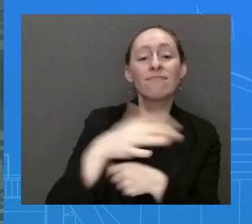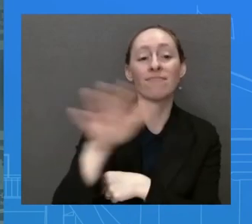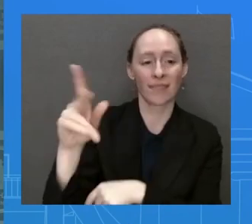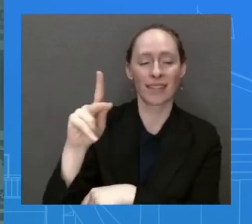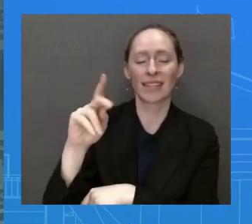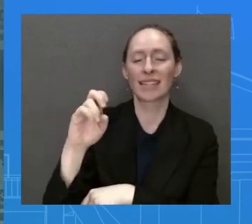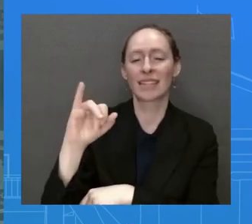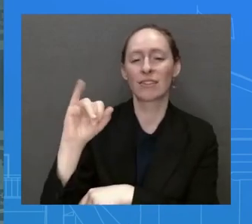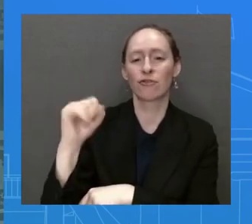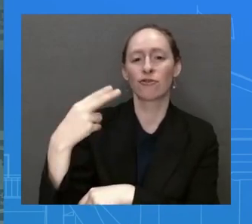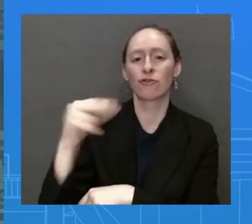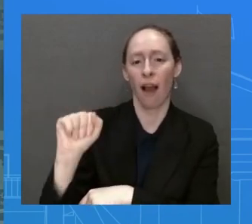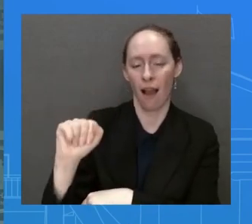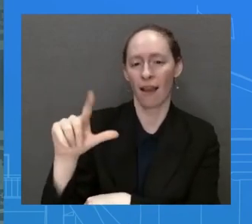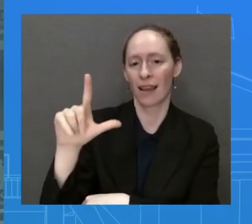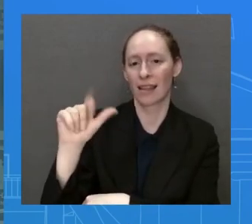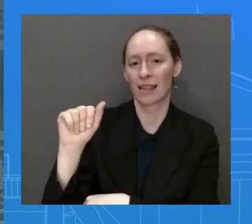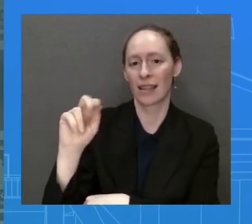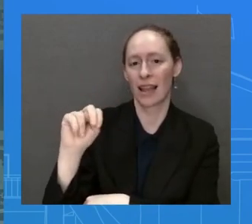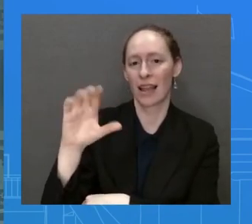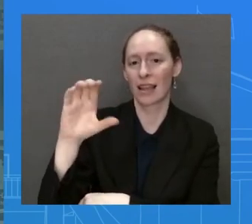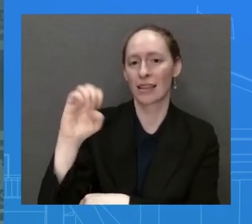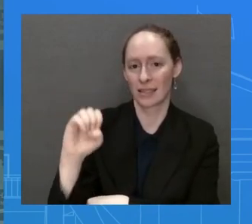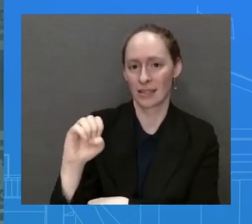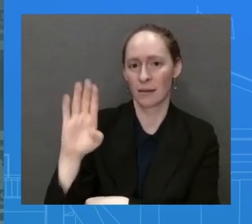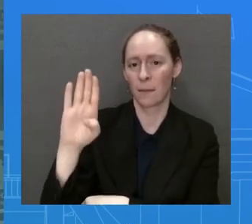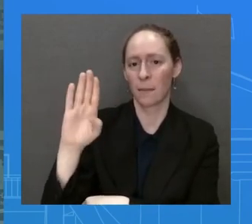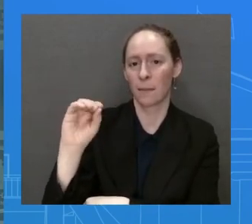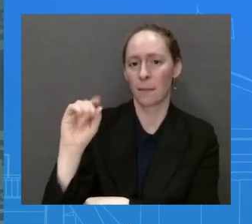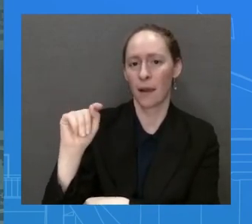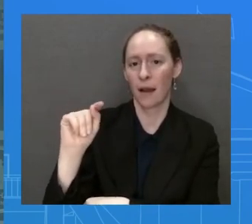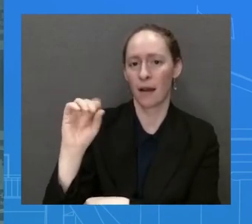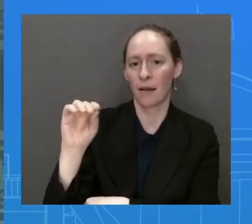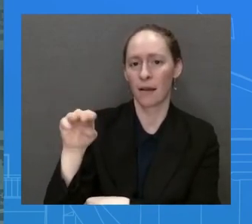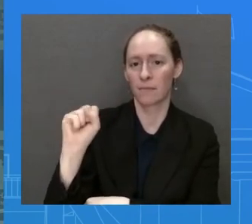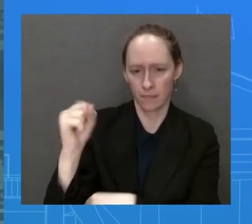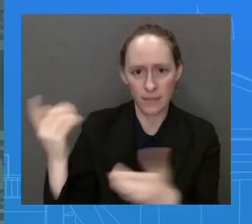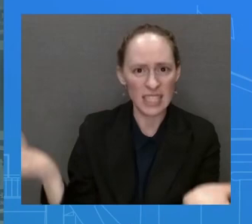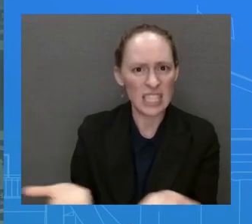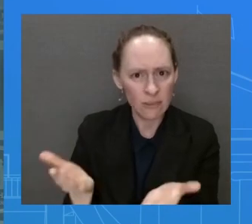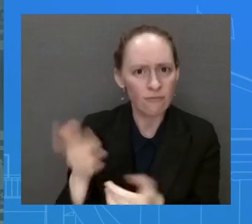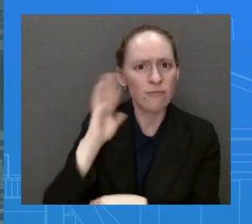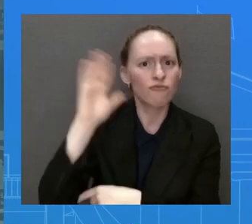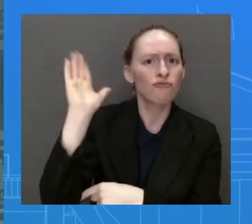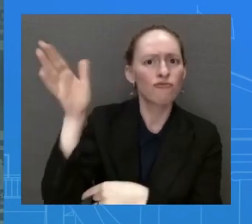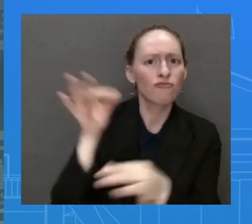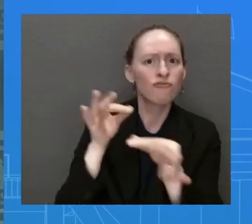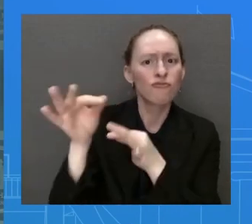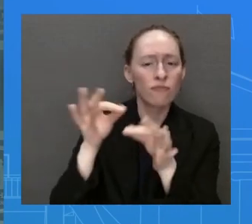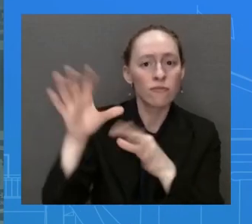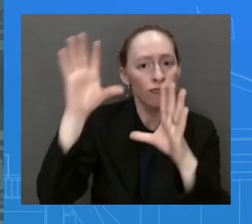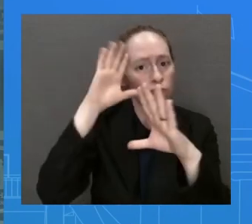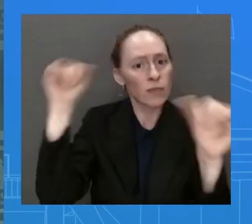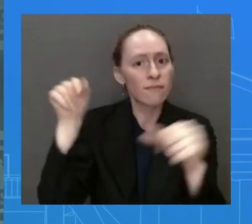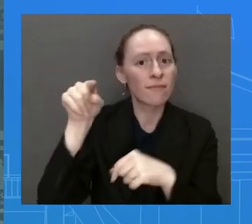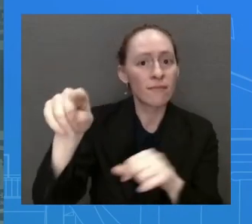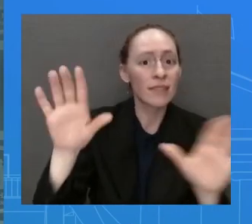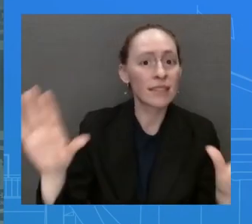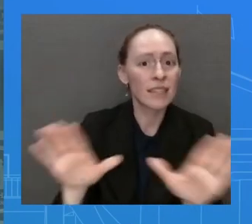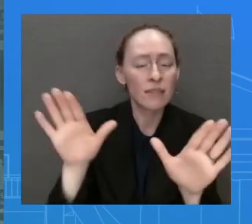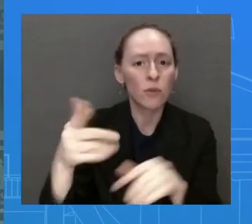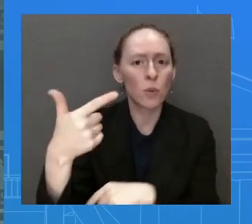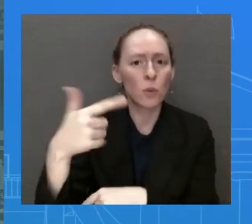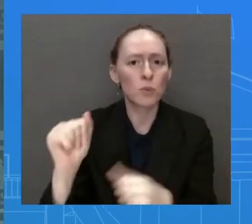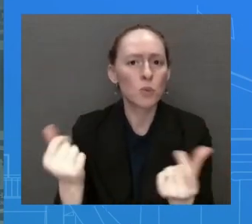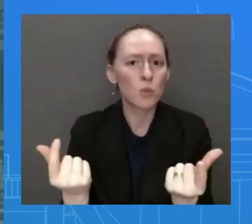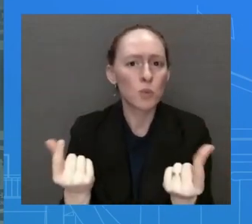Ebenezer Baptist Church to remember and honor the legacy of Dr. Martin Luther King Jr. this Sunday, as I just said. I know